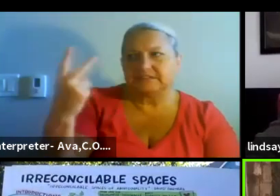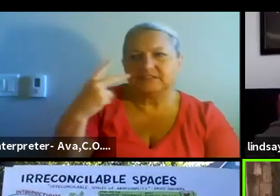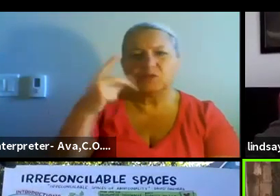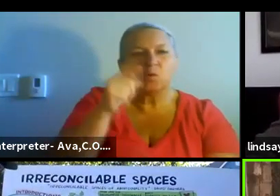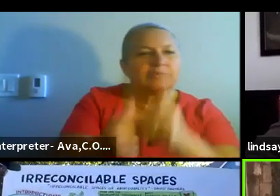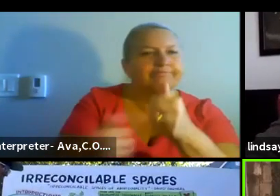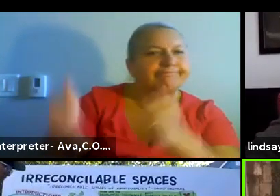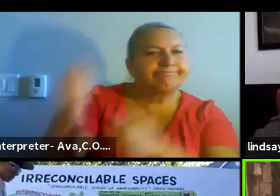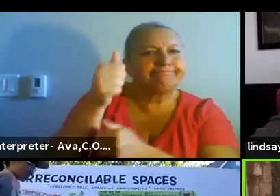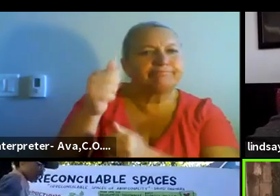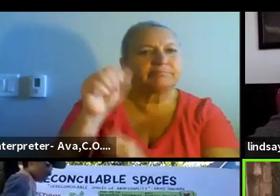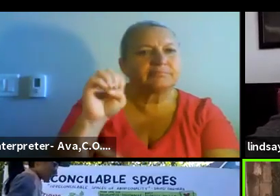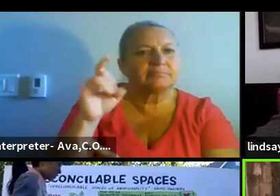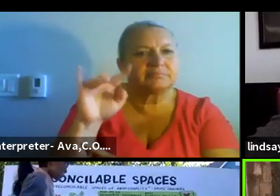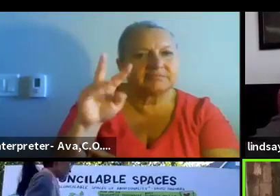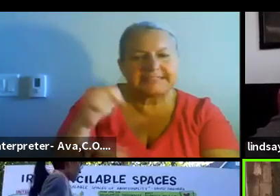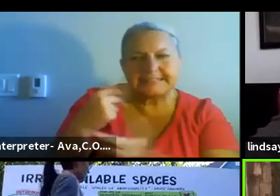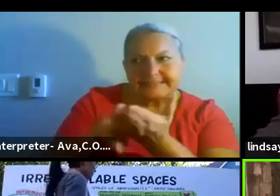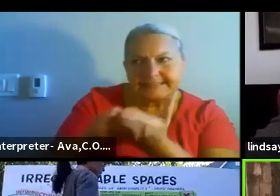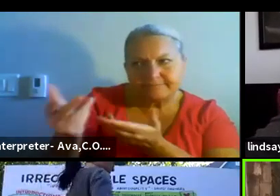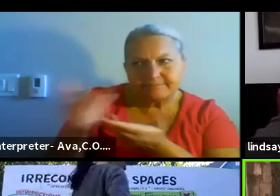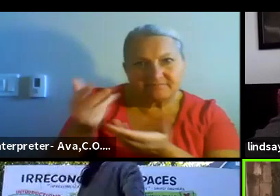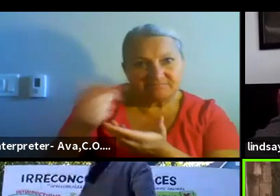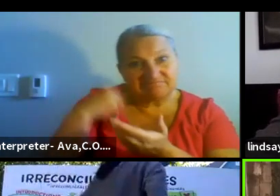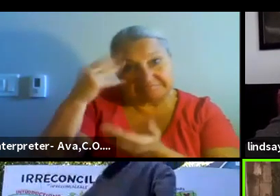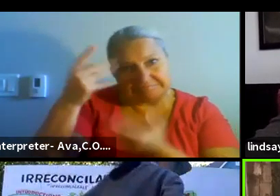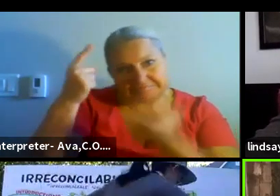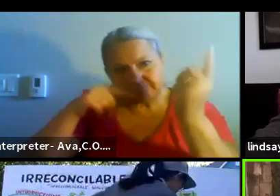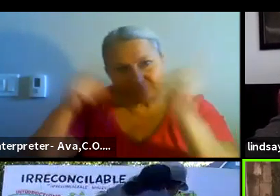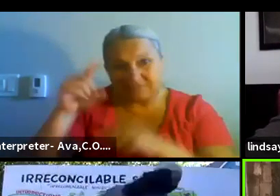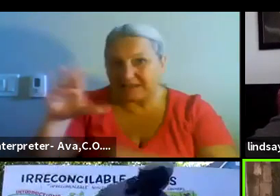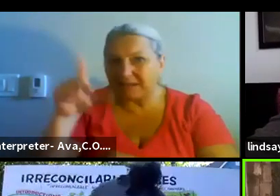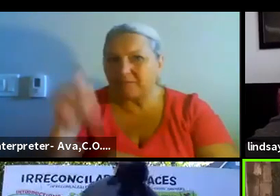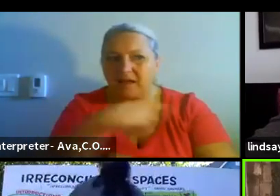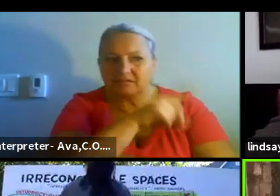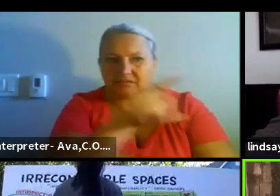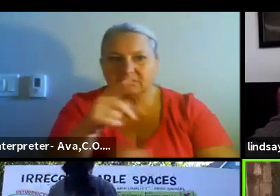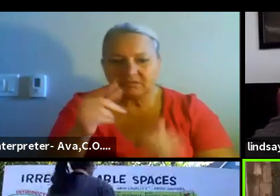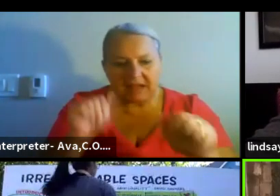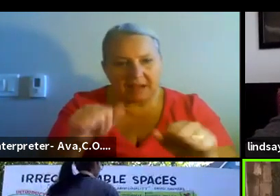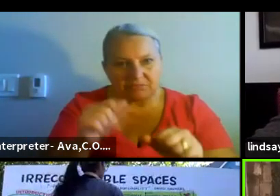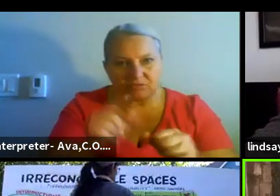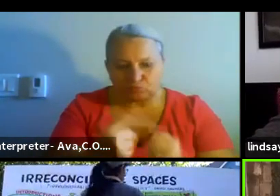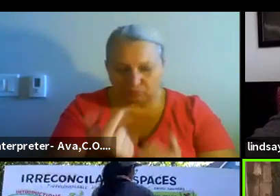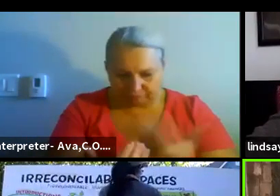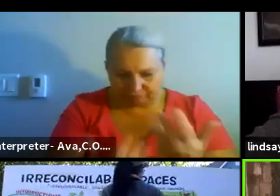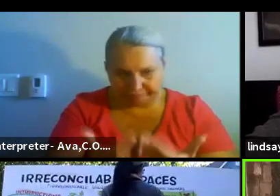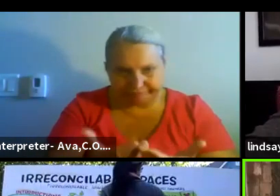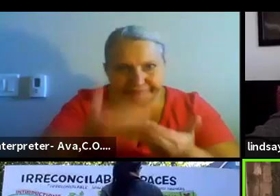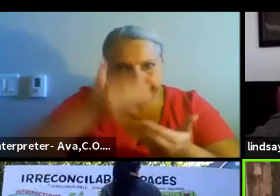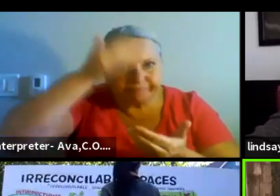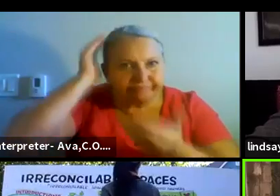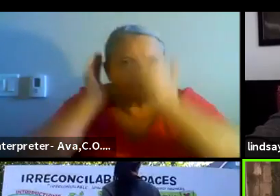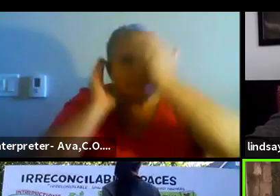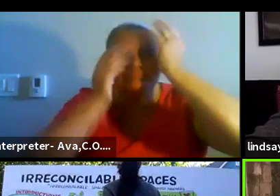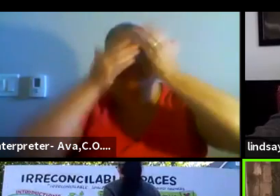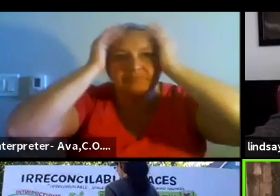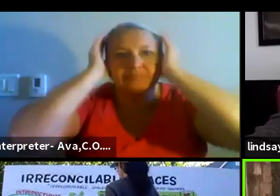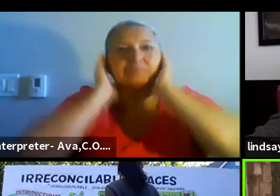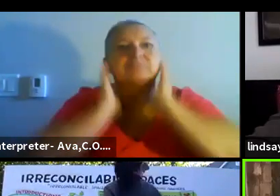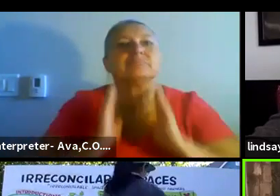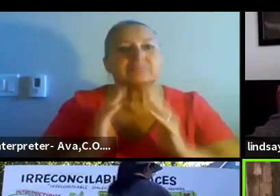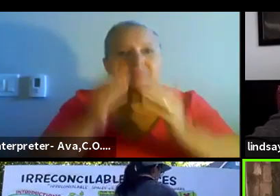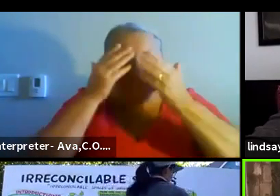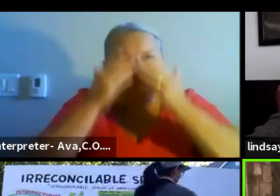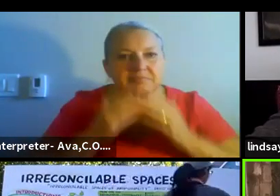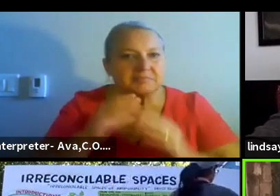I was assured that the company members would be able to smudge anywhere at all at any time within that building. This was